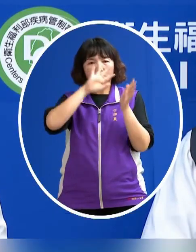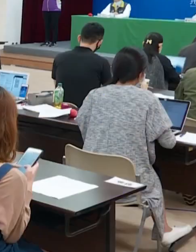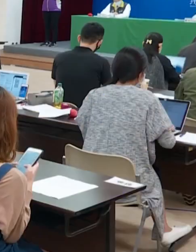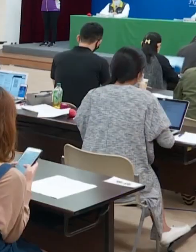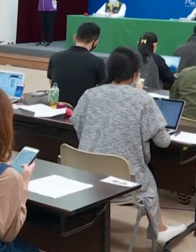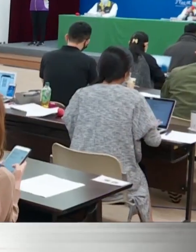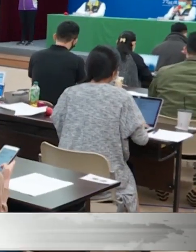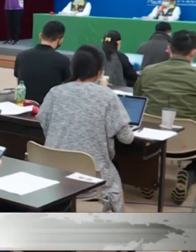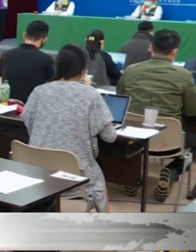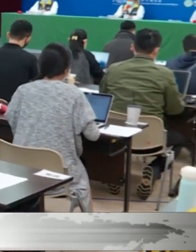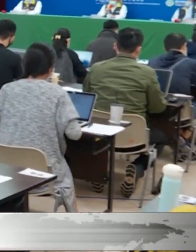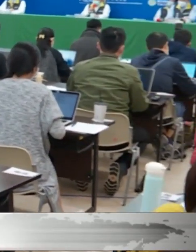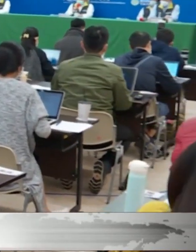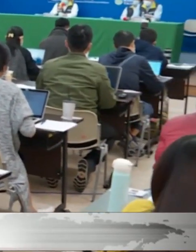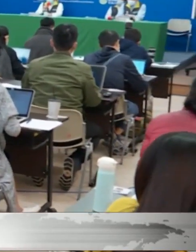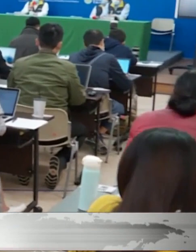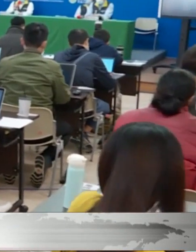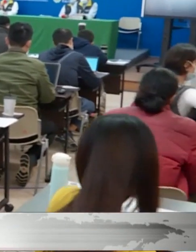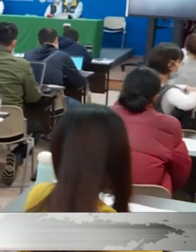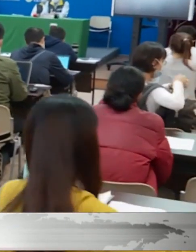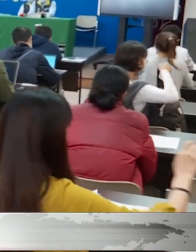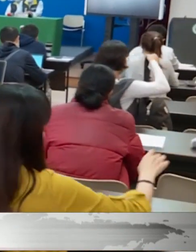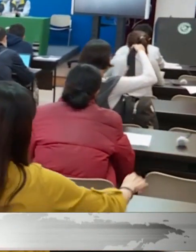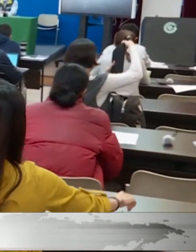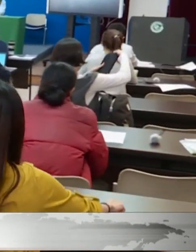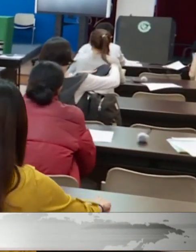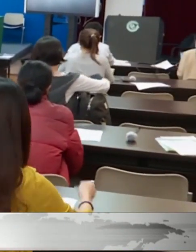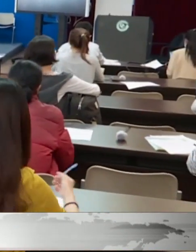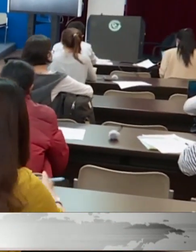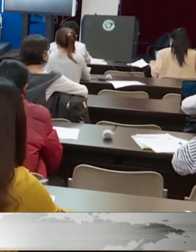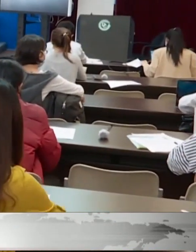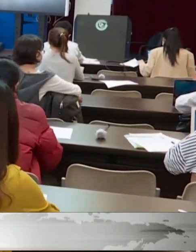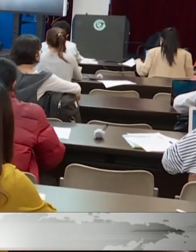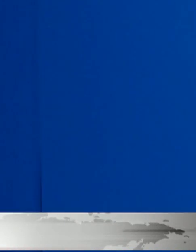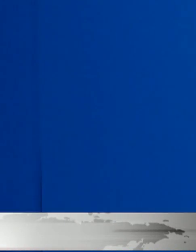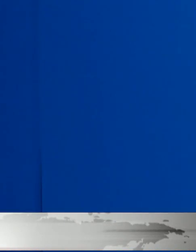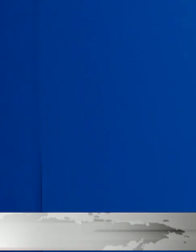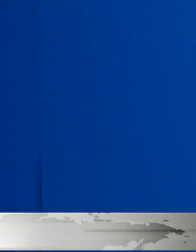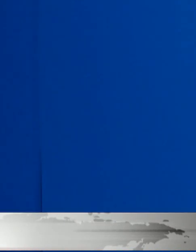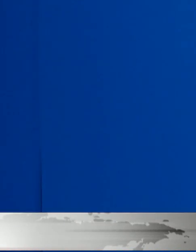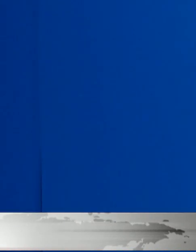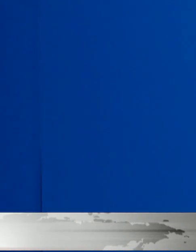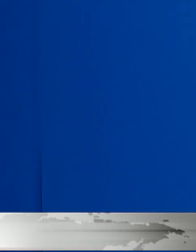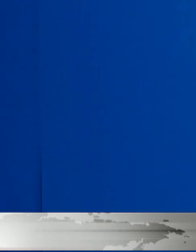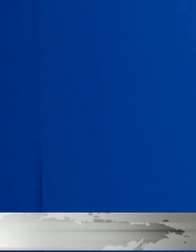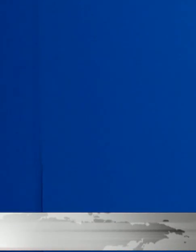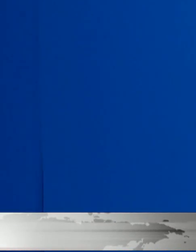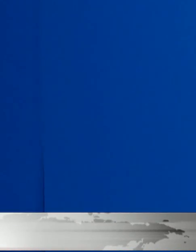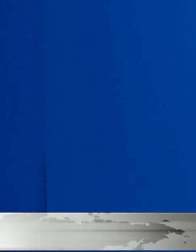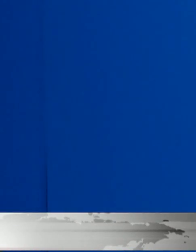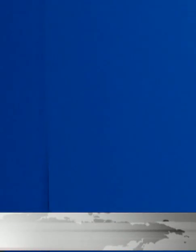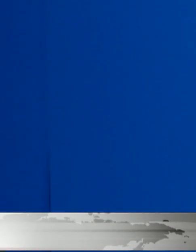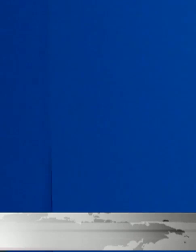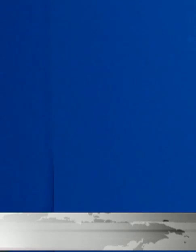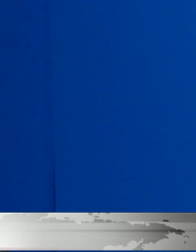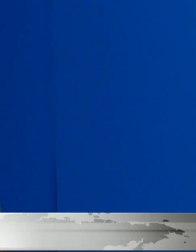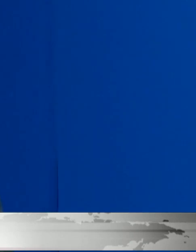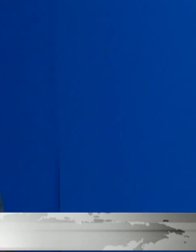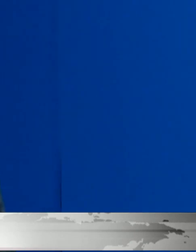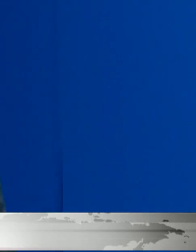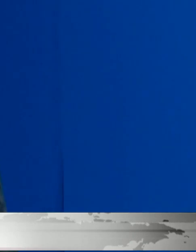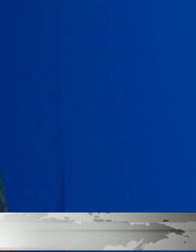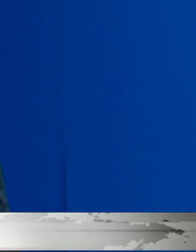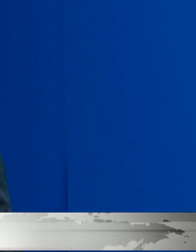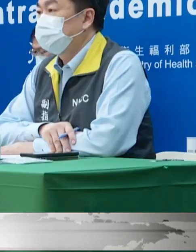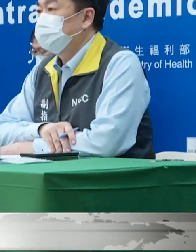symptoms. 3 times this week, Taiwan saw no new cases, an astonishing achievement in light of the global crisis. That left some scratching